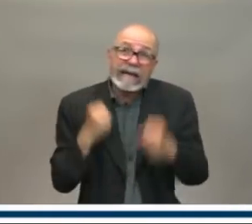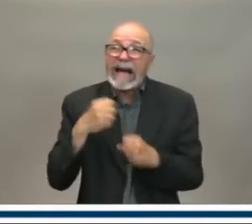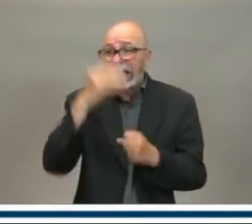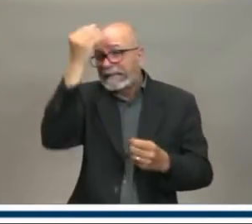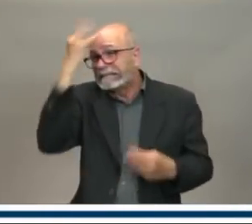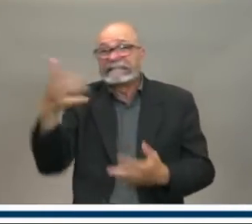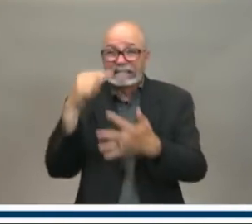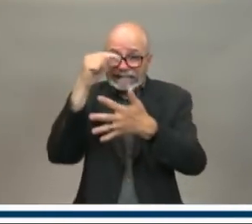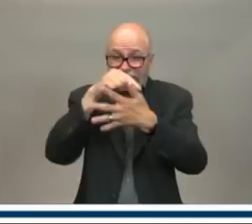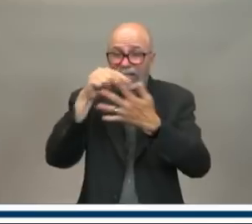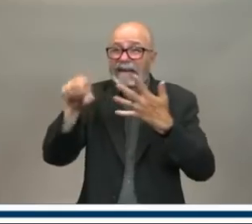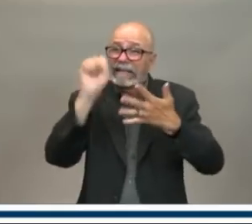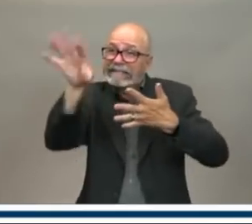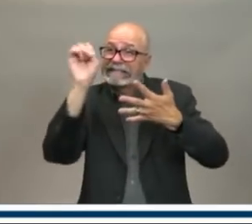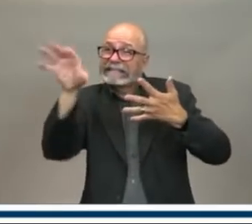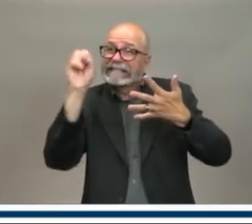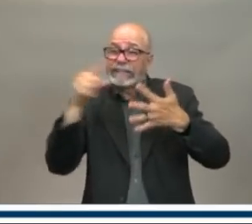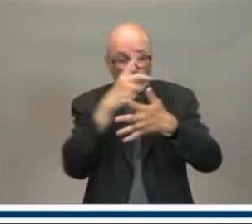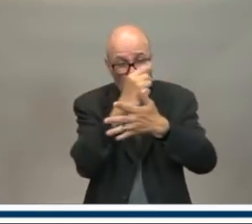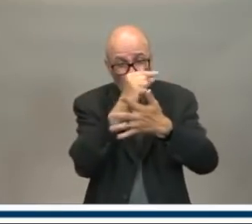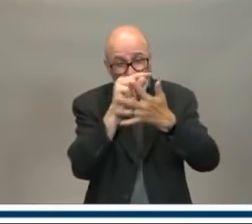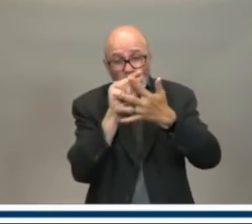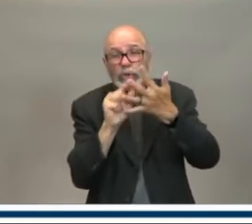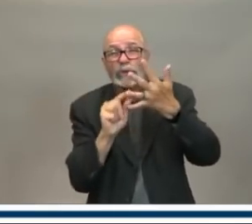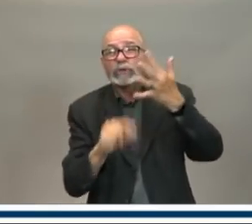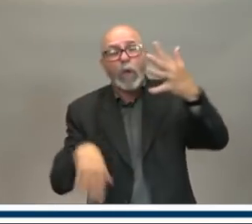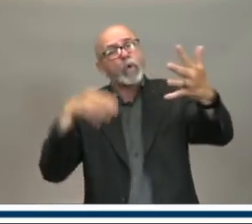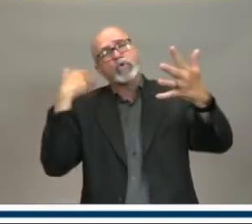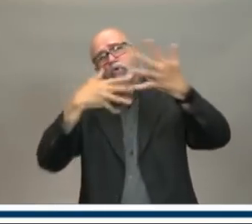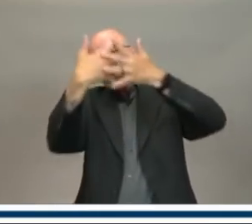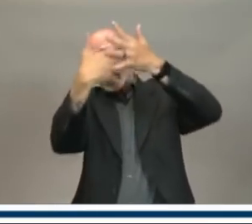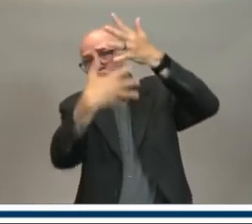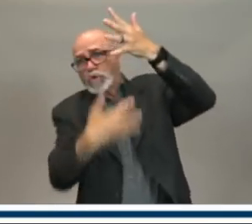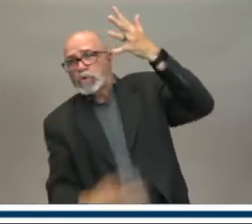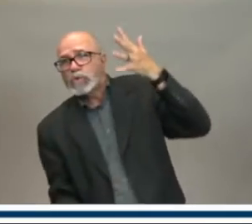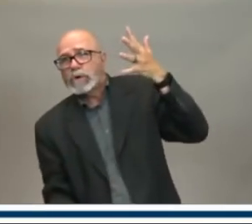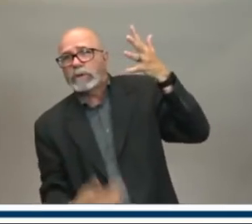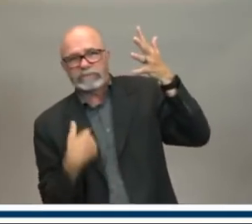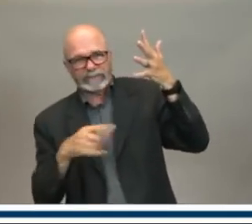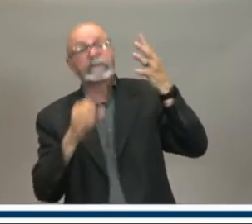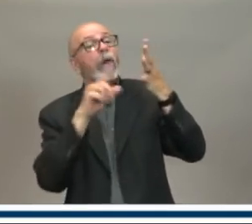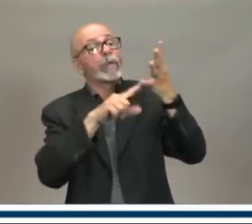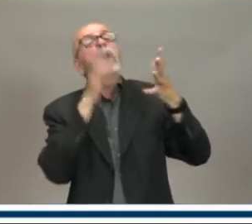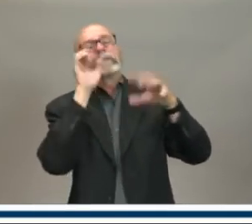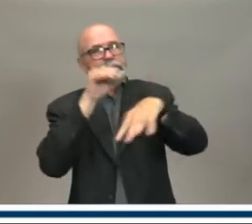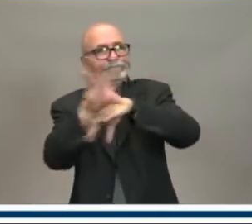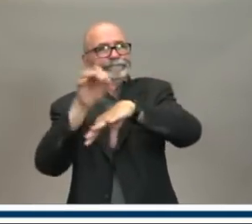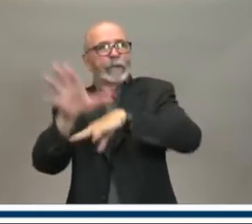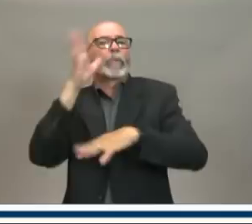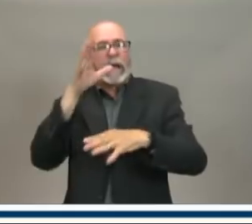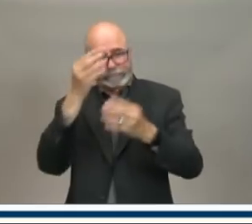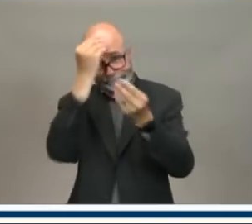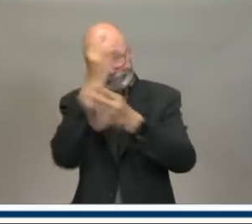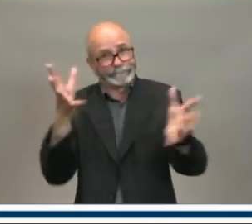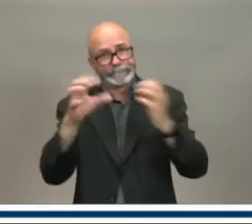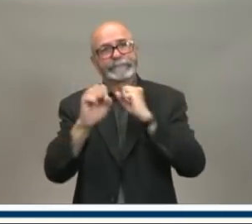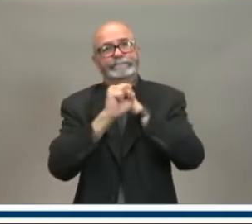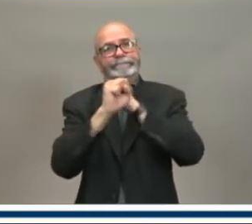we know that there's very clear evidence that those are related to disease transmission and that those good practices actually have a substantive